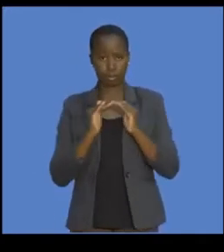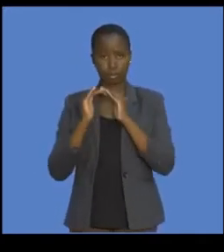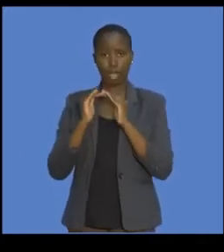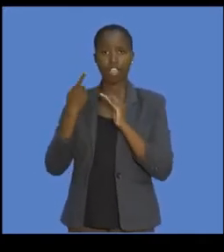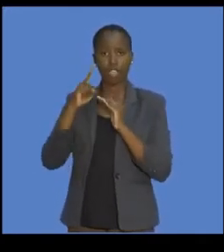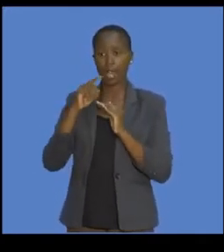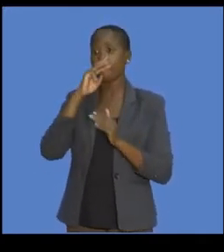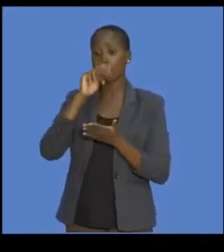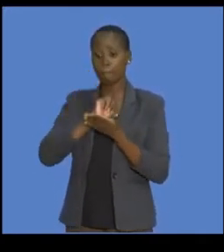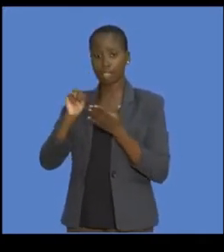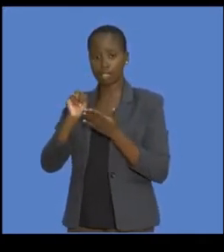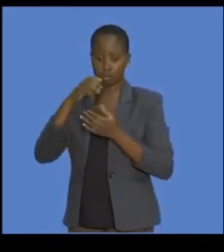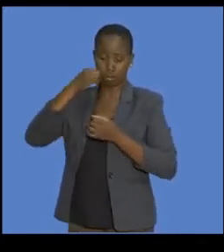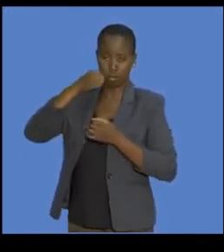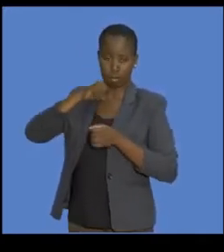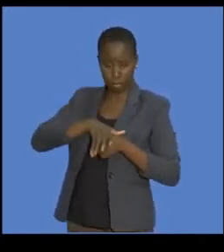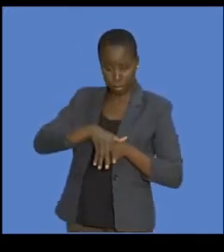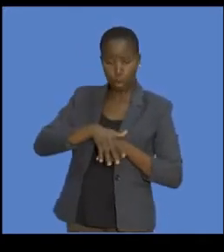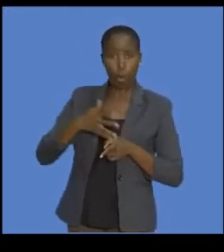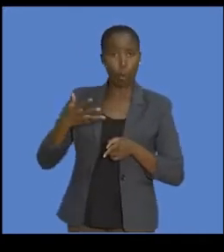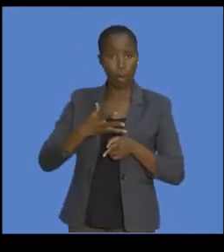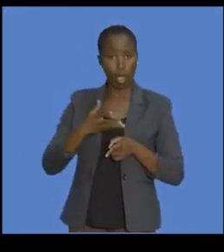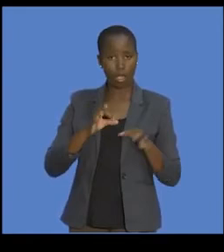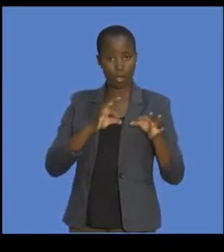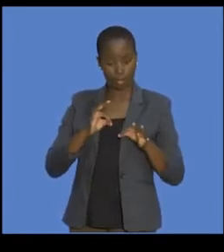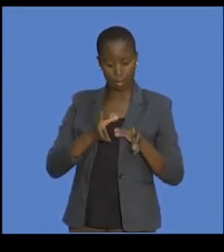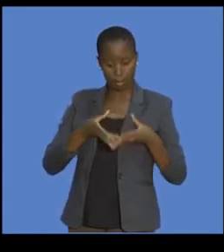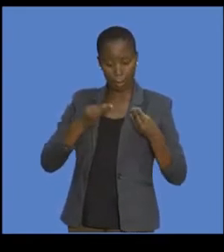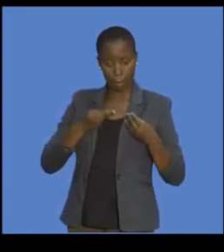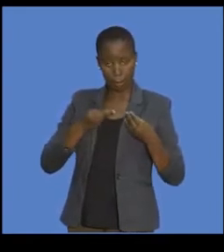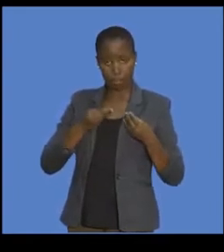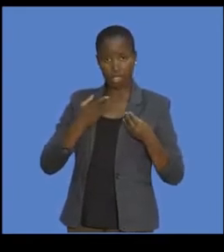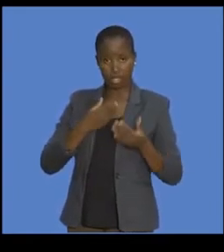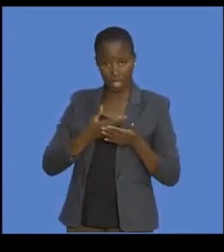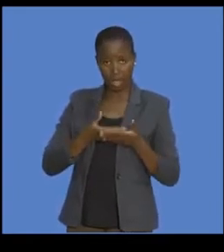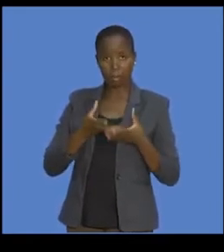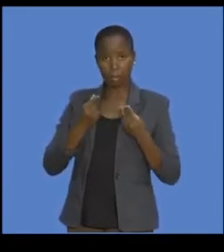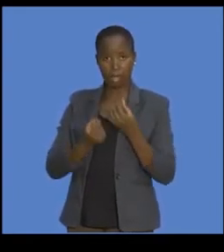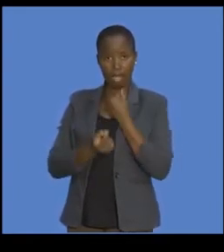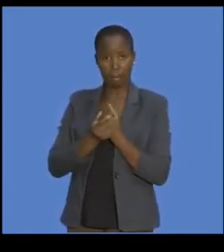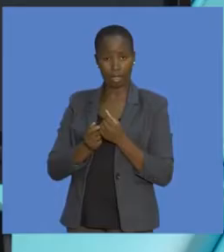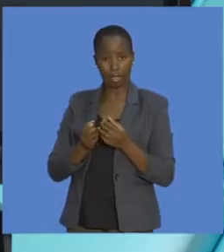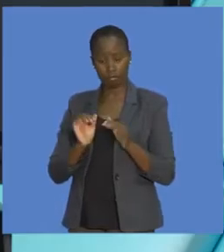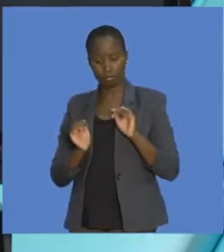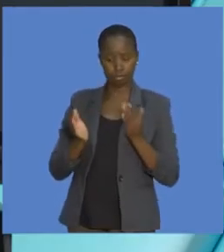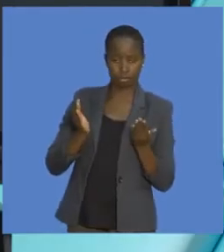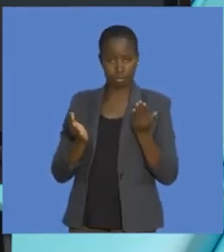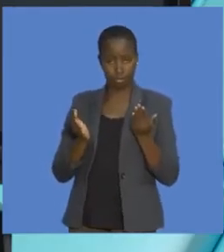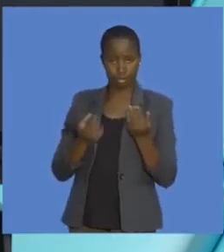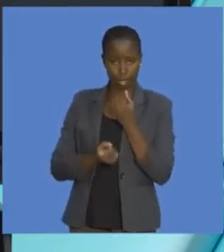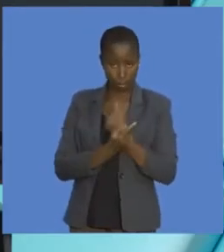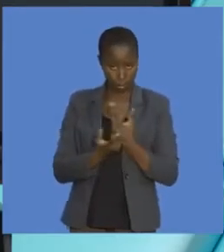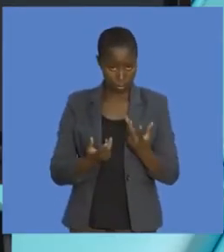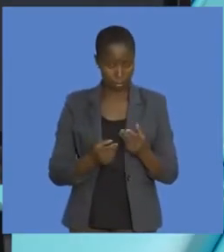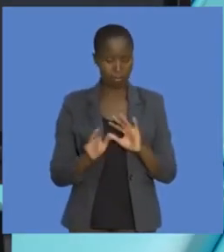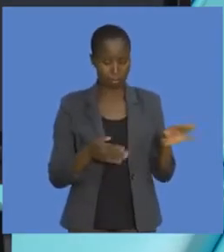messages to the affected organ to counteract that disturbance. Now, going back to our initial